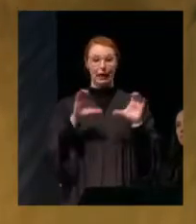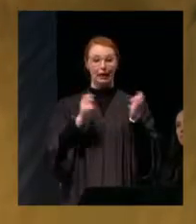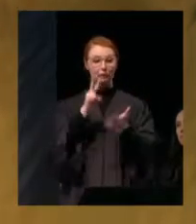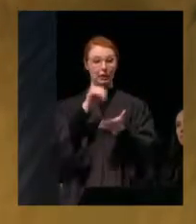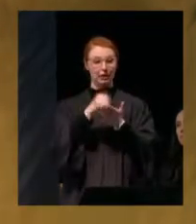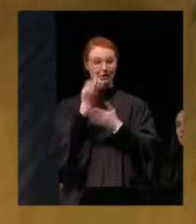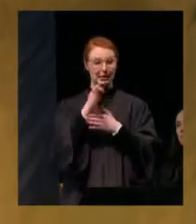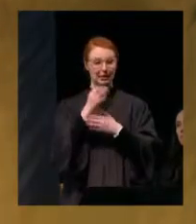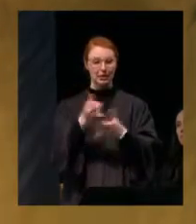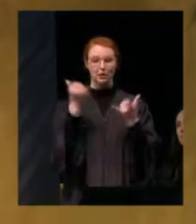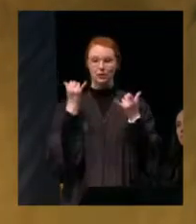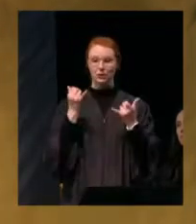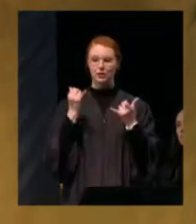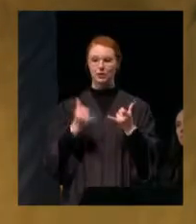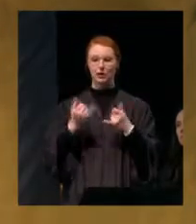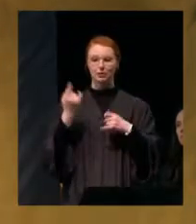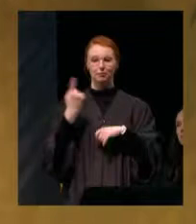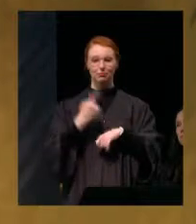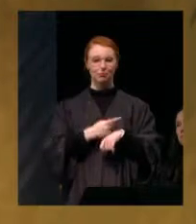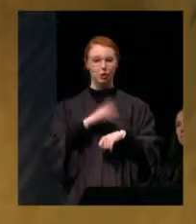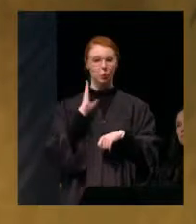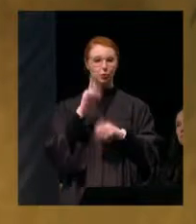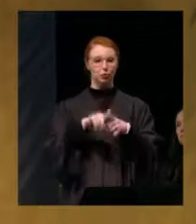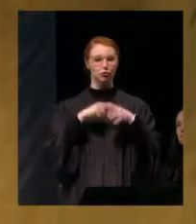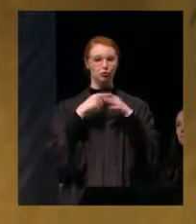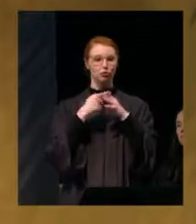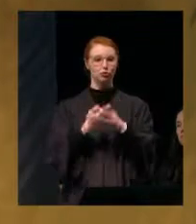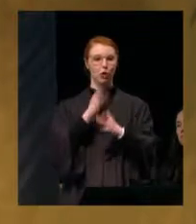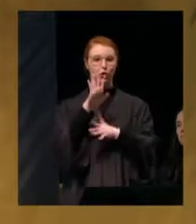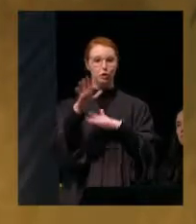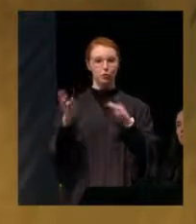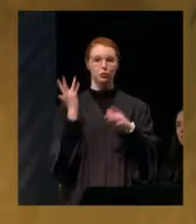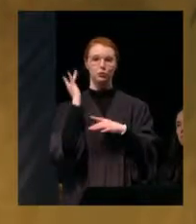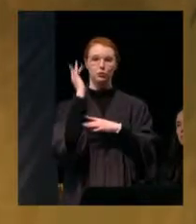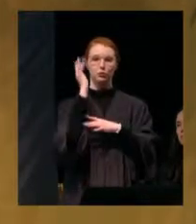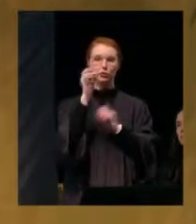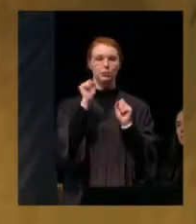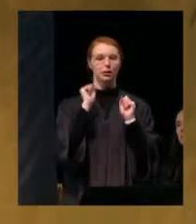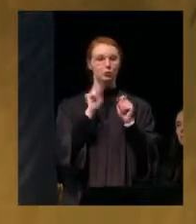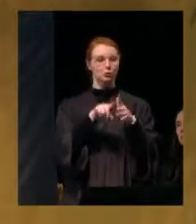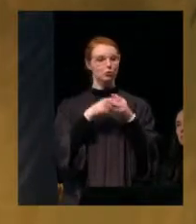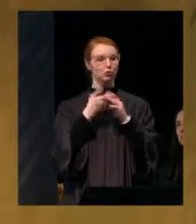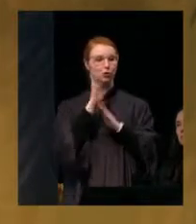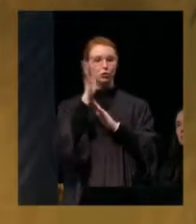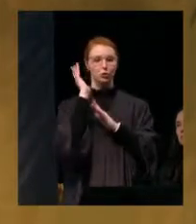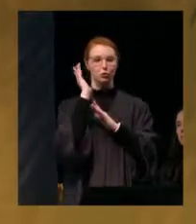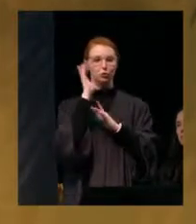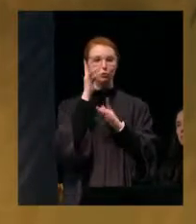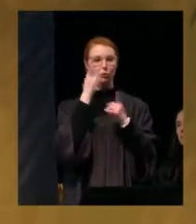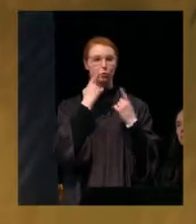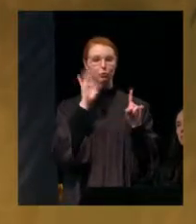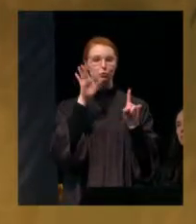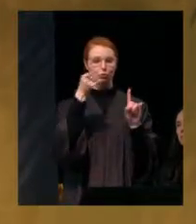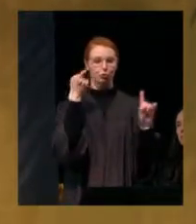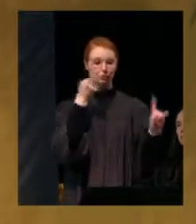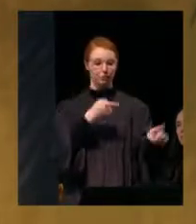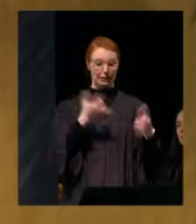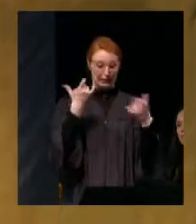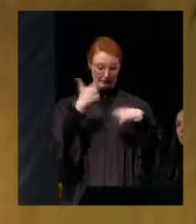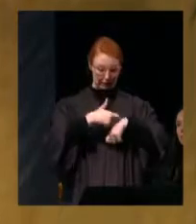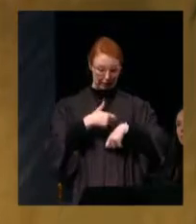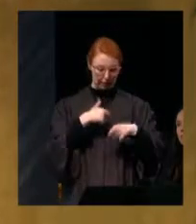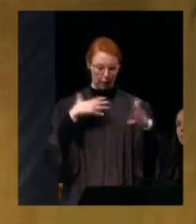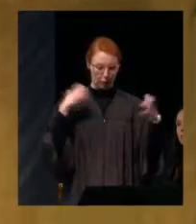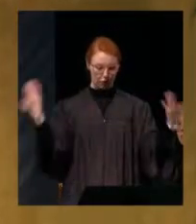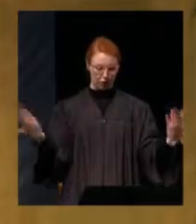2019, today is the day we get a start to our bright futures and the start of being able to fulfill our dreams. At this time, I would